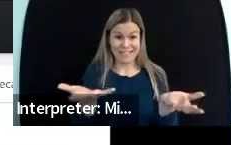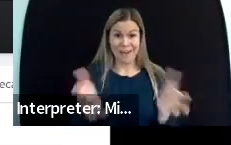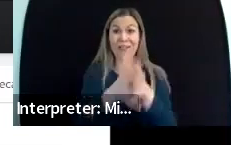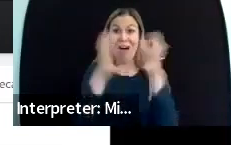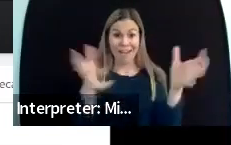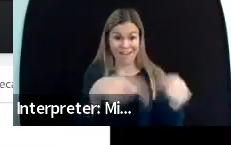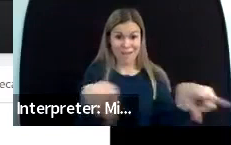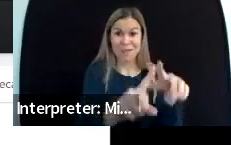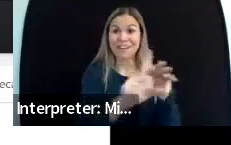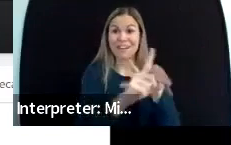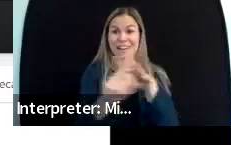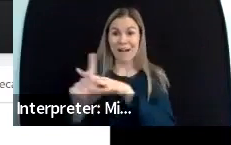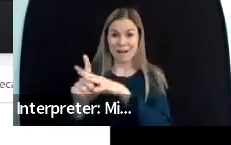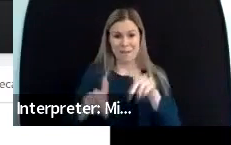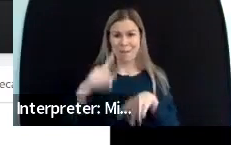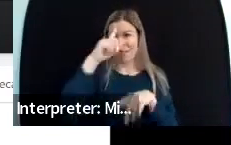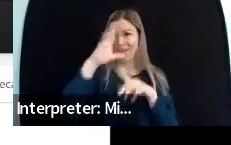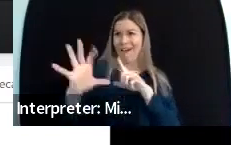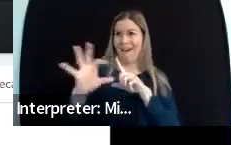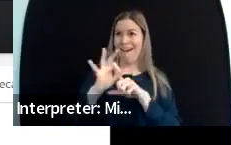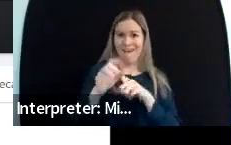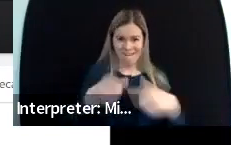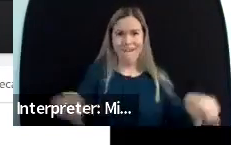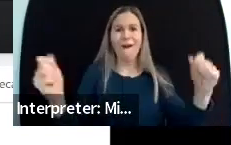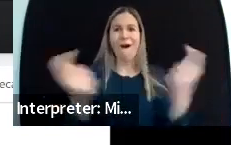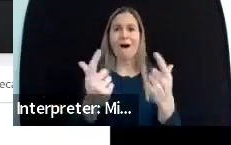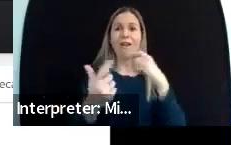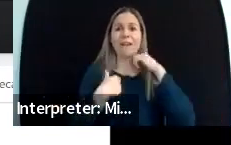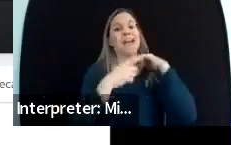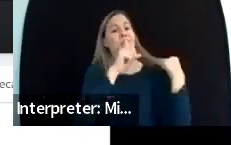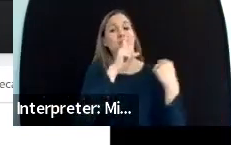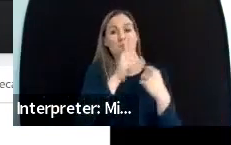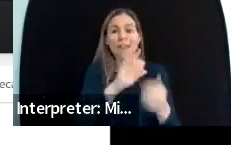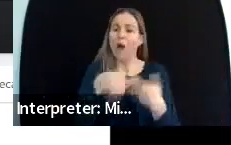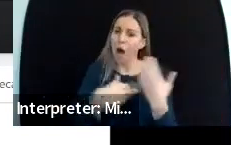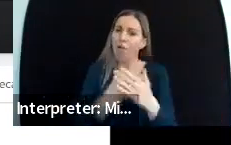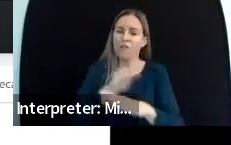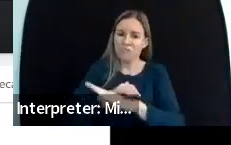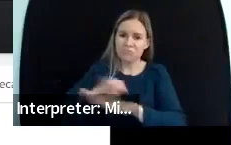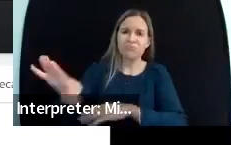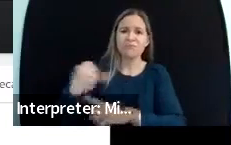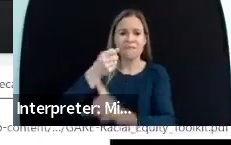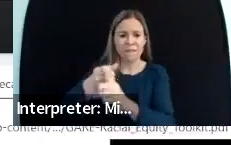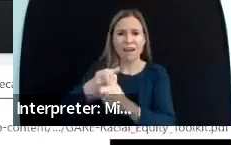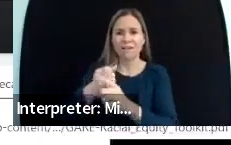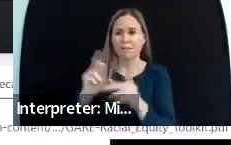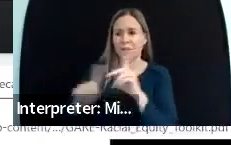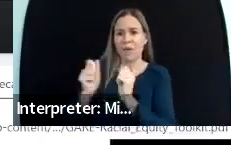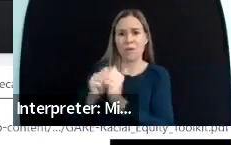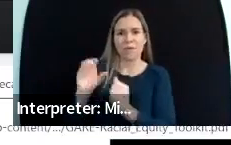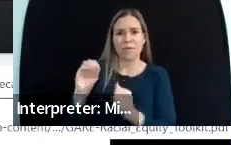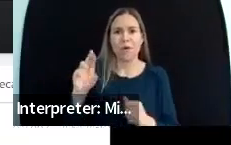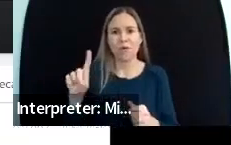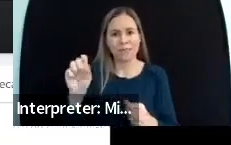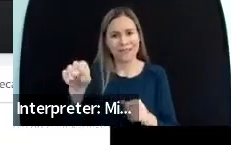up. Mhm. And the truth of the matter is all of these things do probably maybe equally